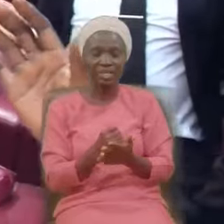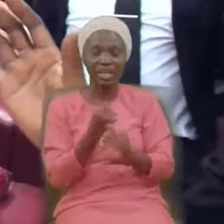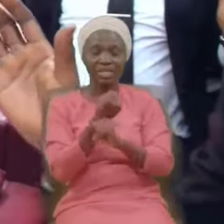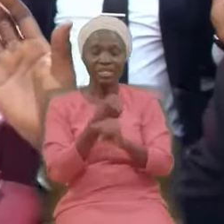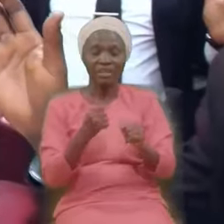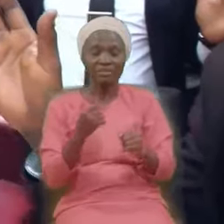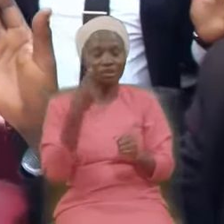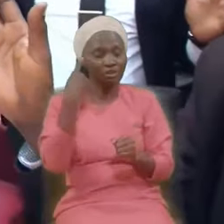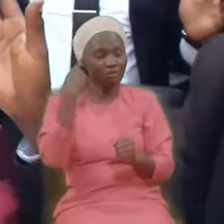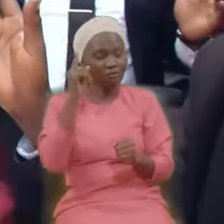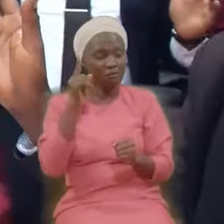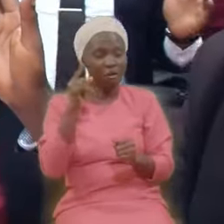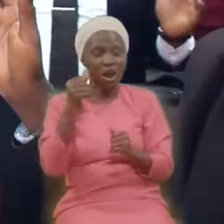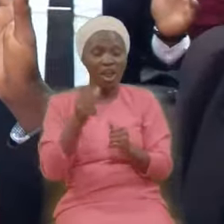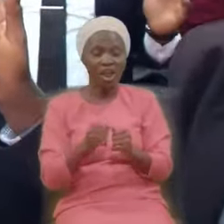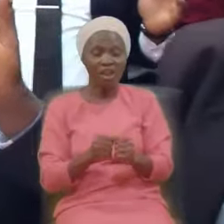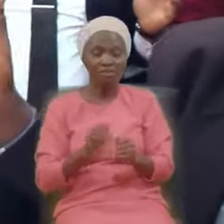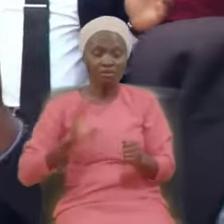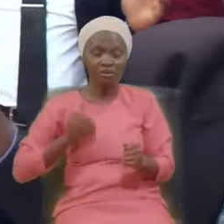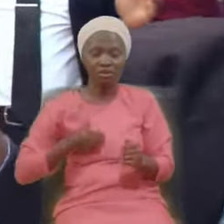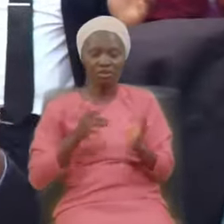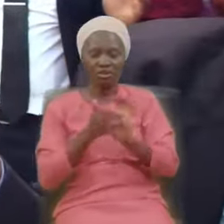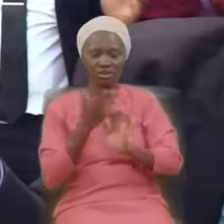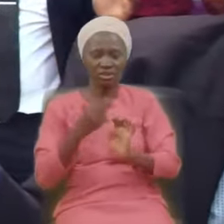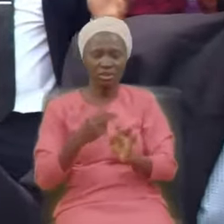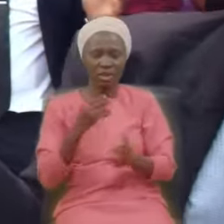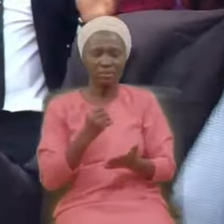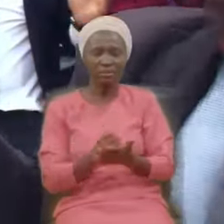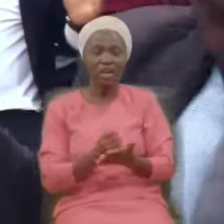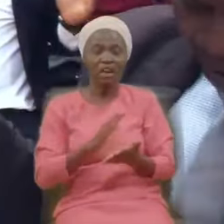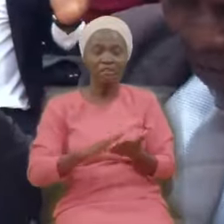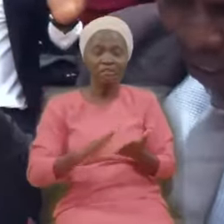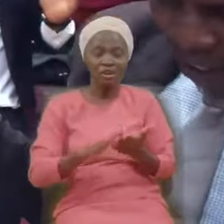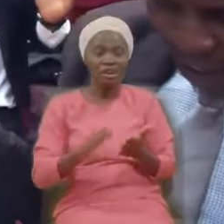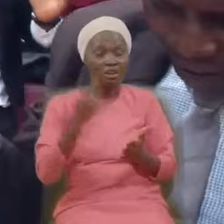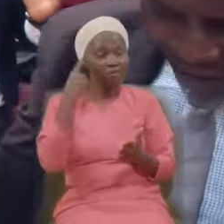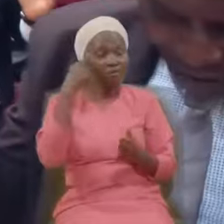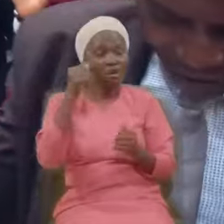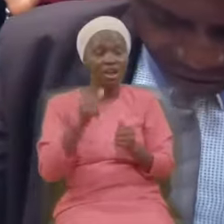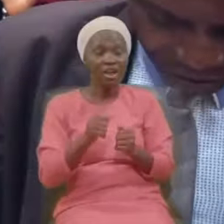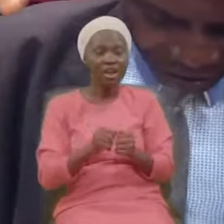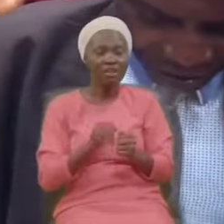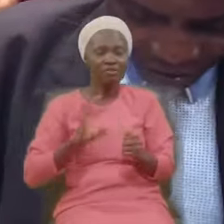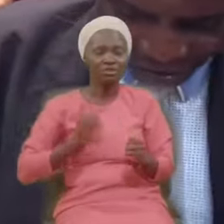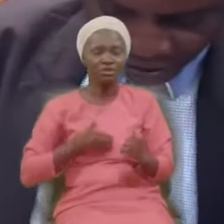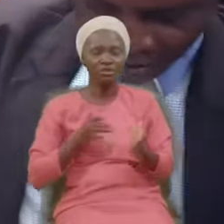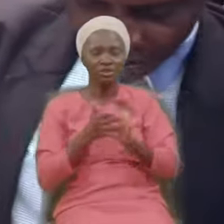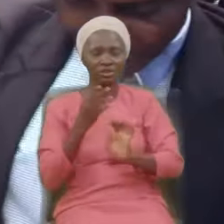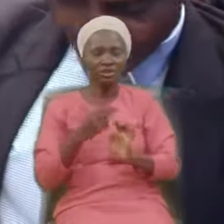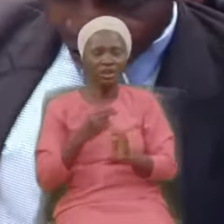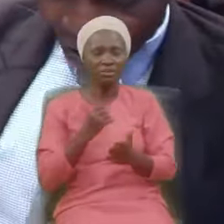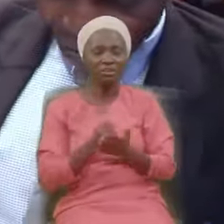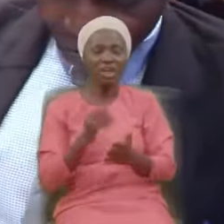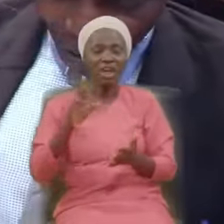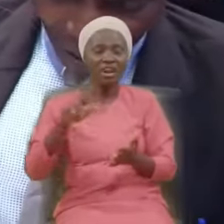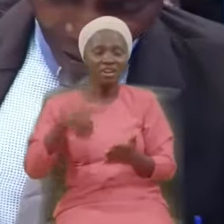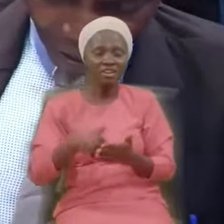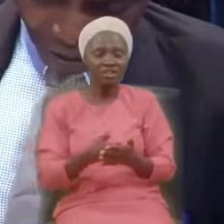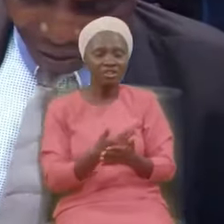Salvation for every soul. Forgiveness for every soul. Renewal for every